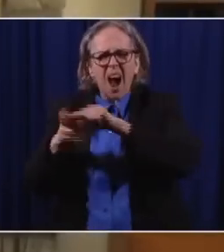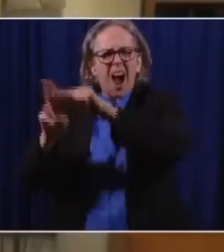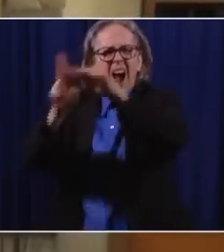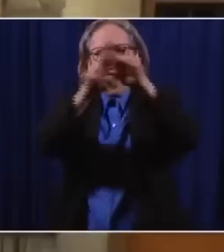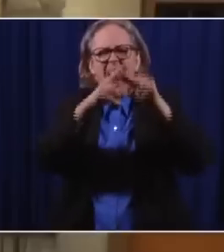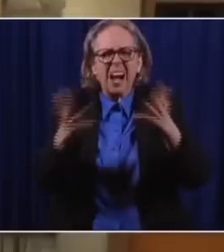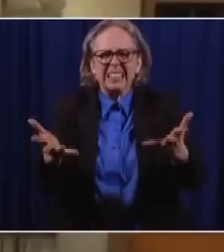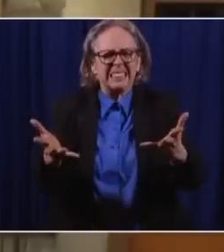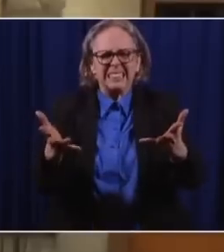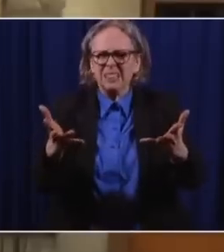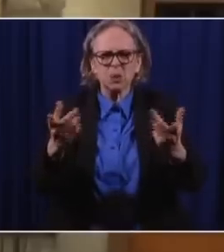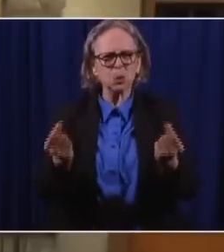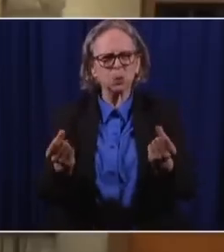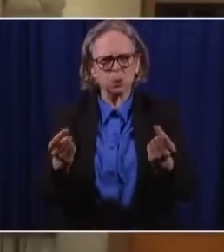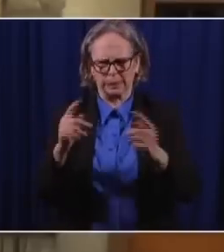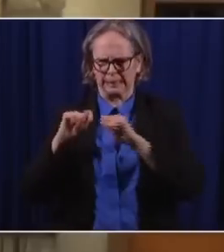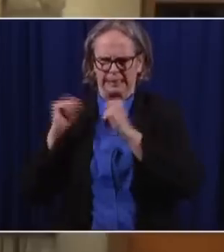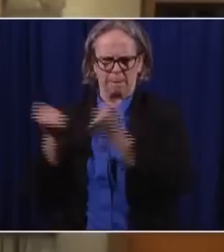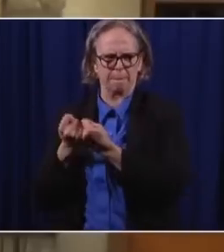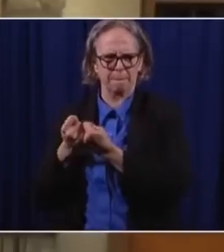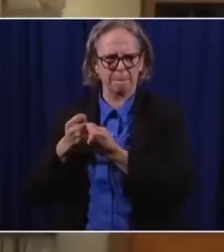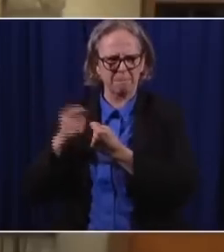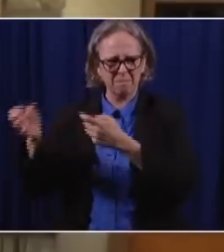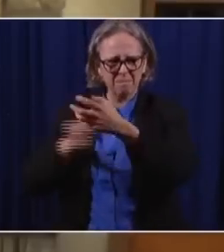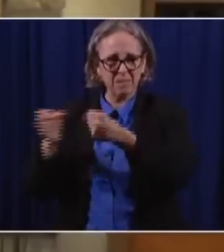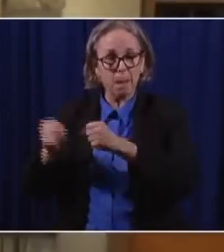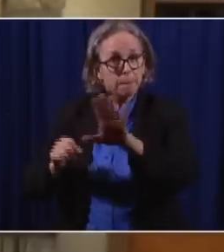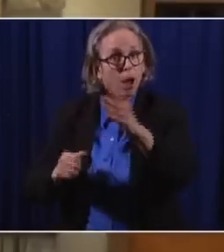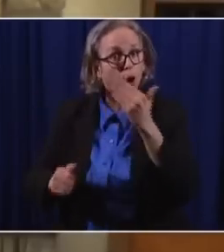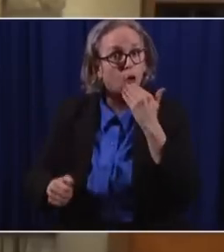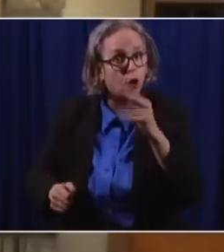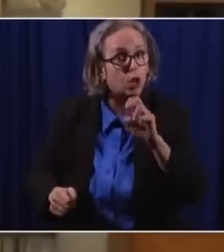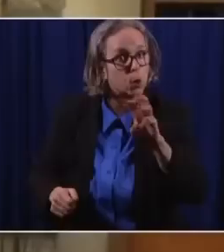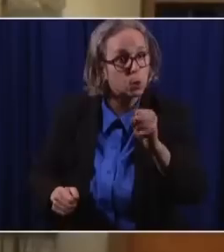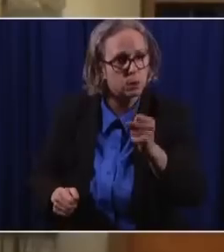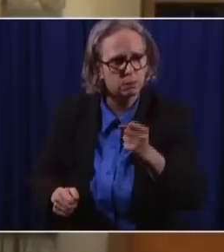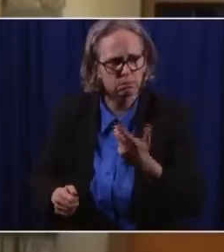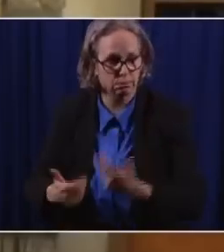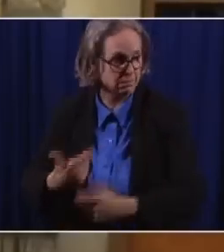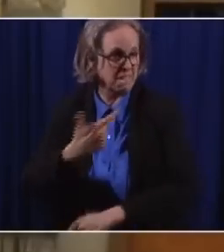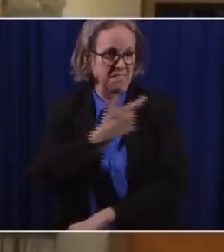time, the good news is we're closer to getting a vaccine.